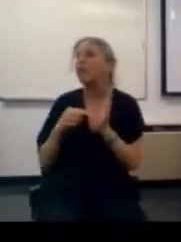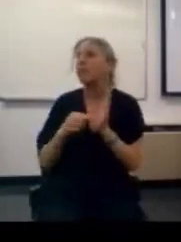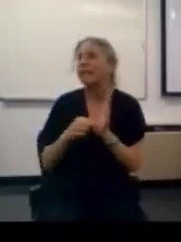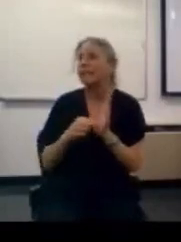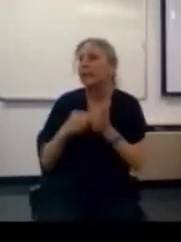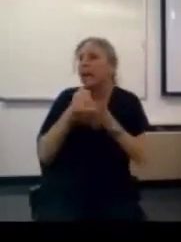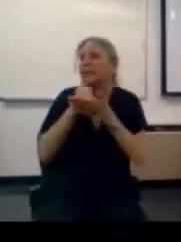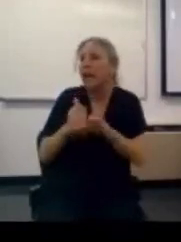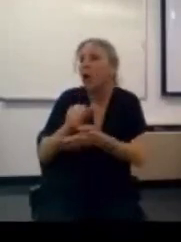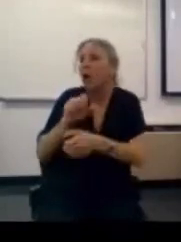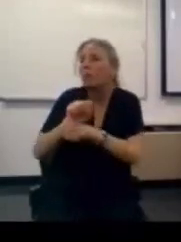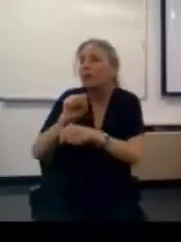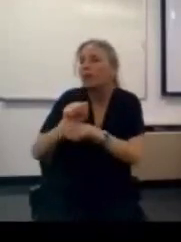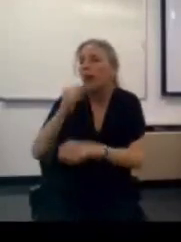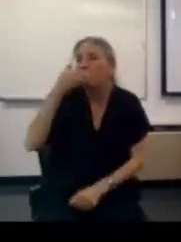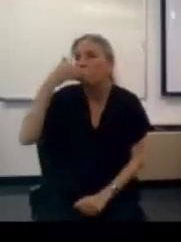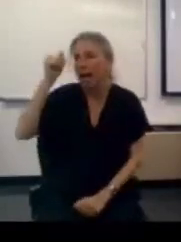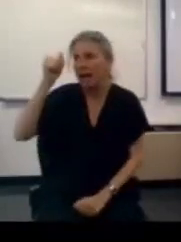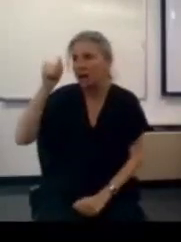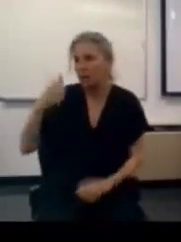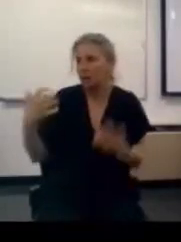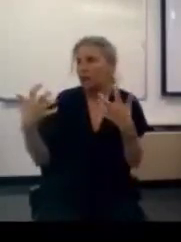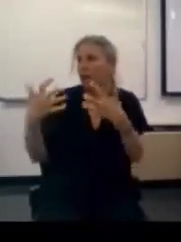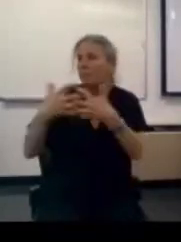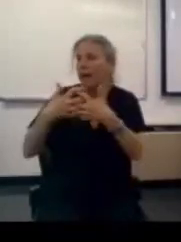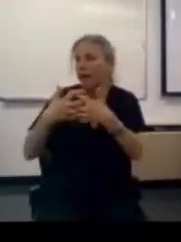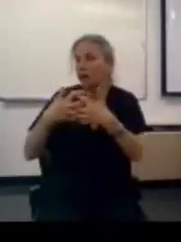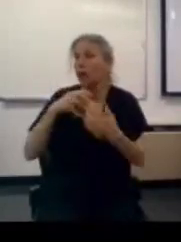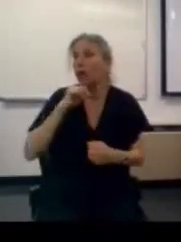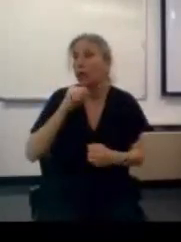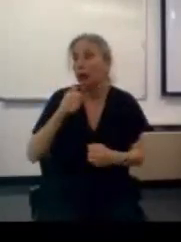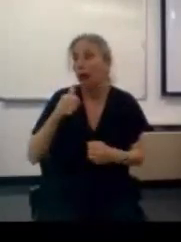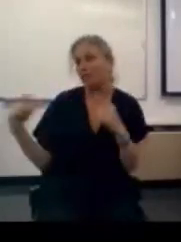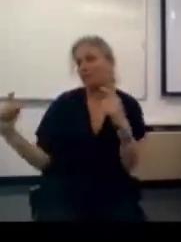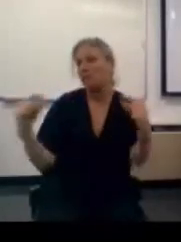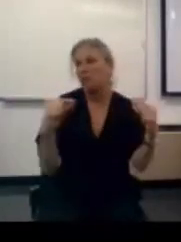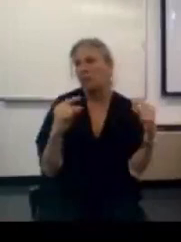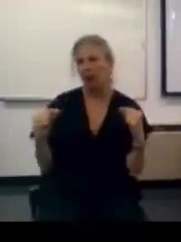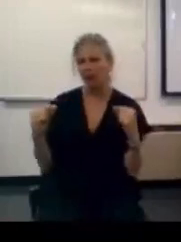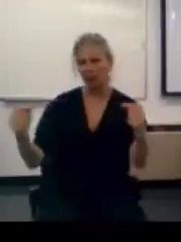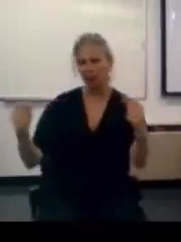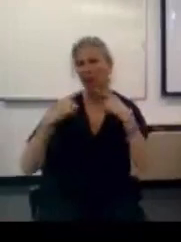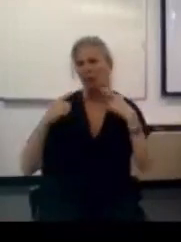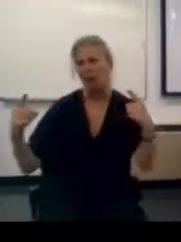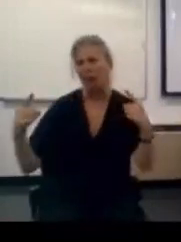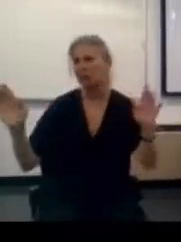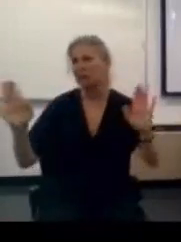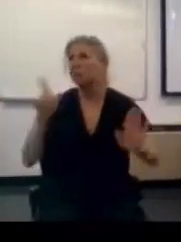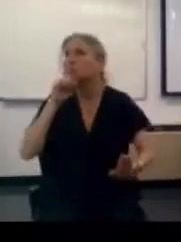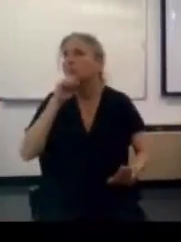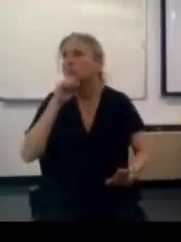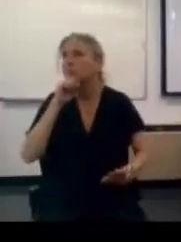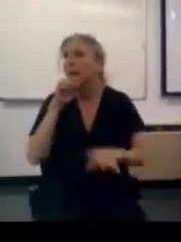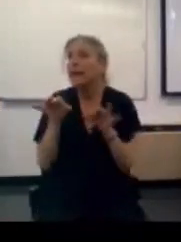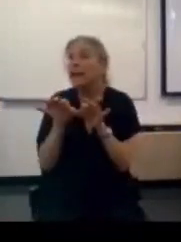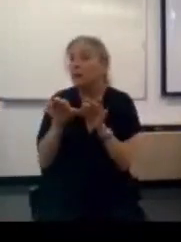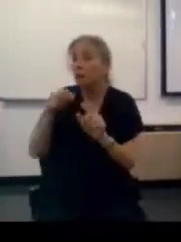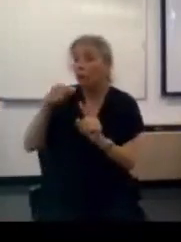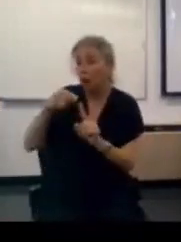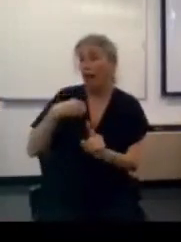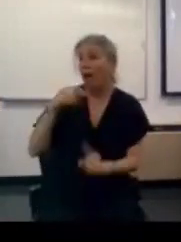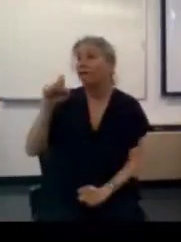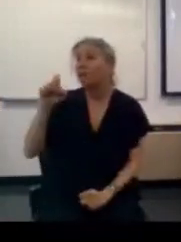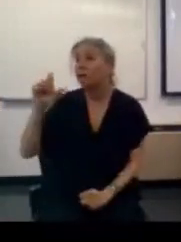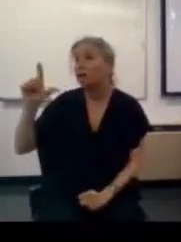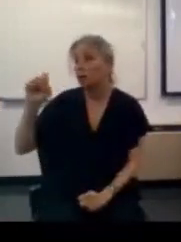that disclosure is about finding the right solution for you as an individual. It is not about any other reason. It is really about making